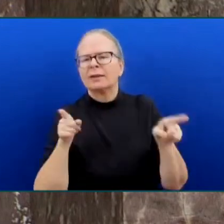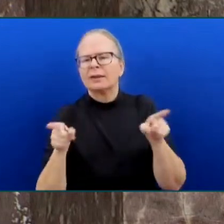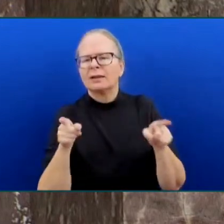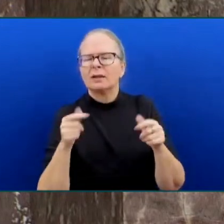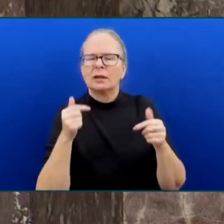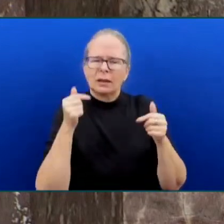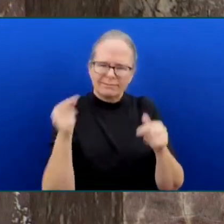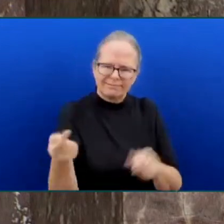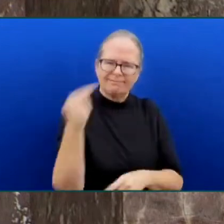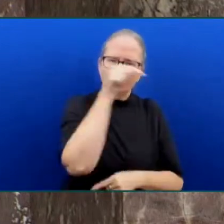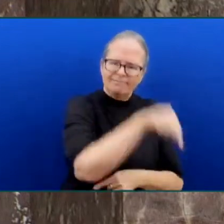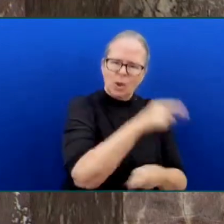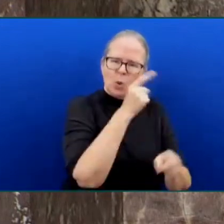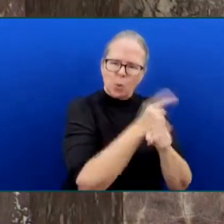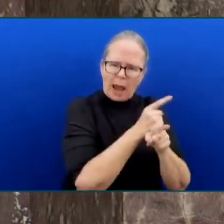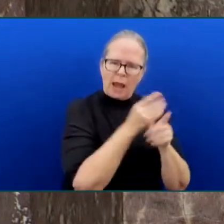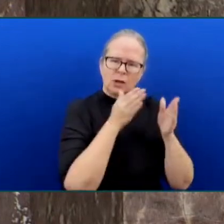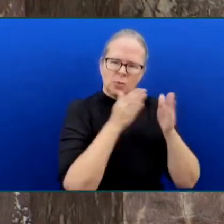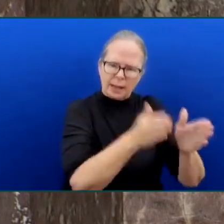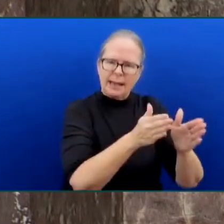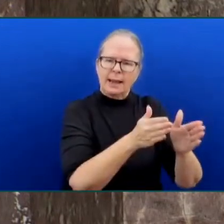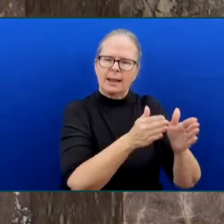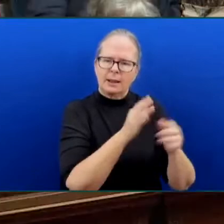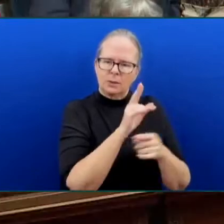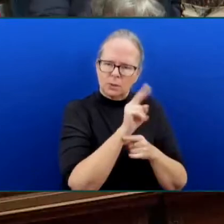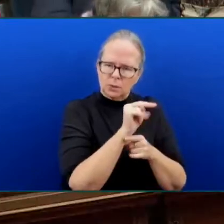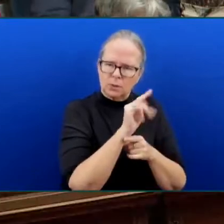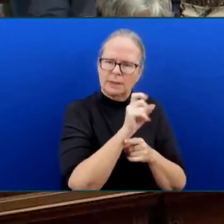anymore, but I know one thing, he'll do anything to get elected.